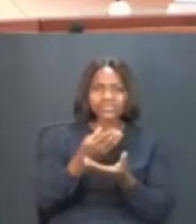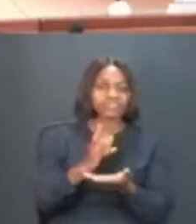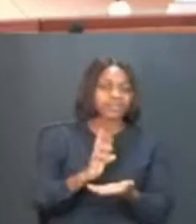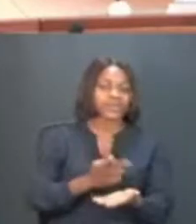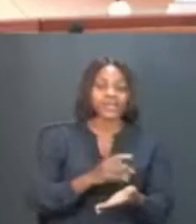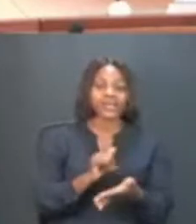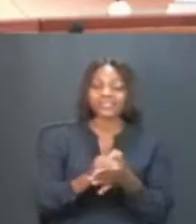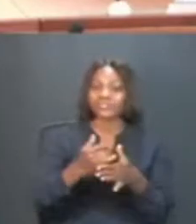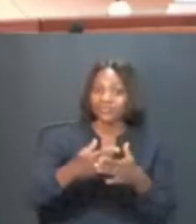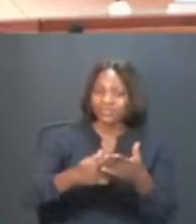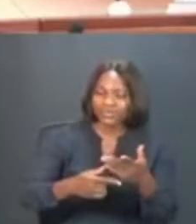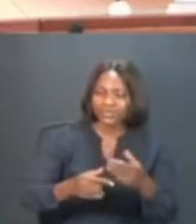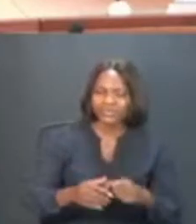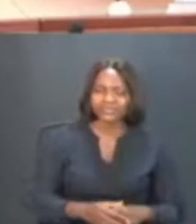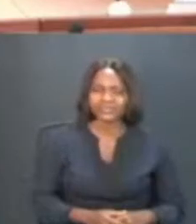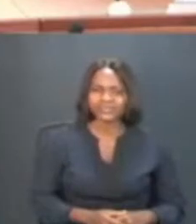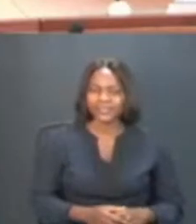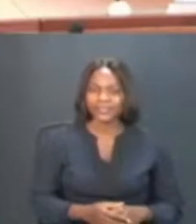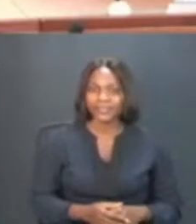the